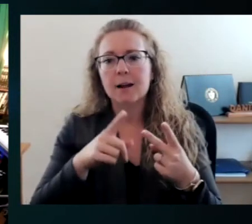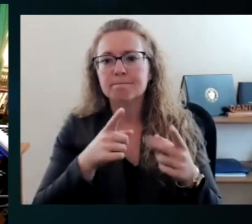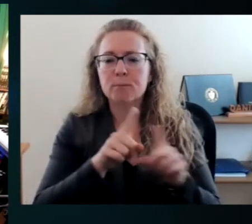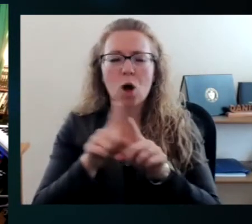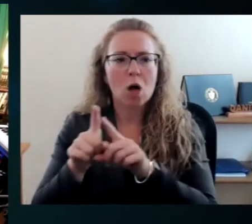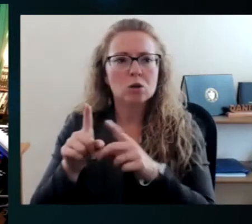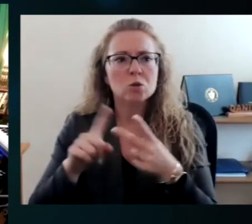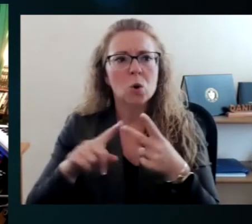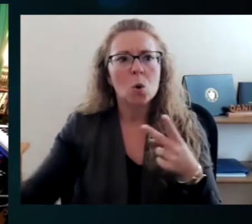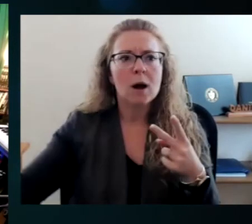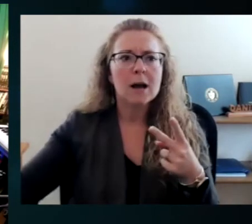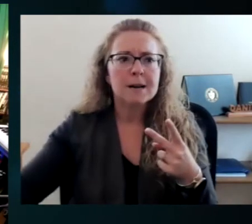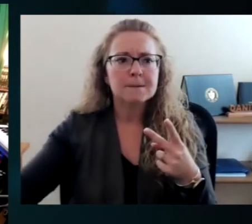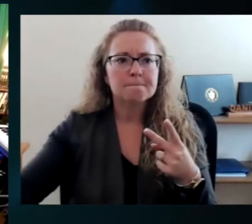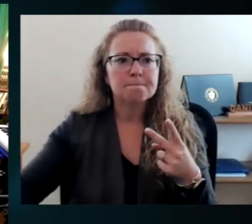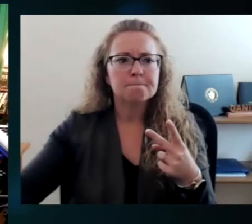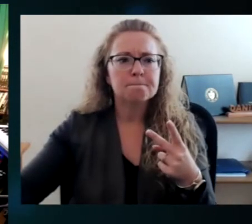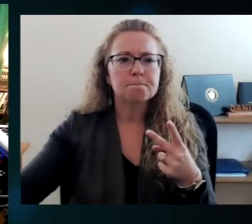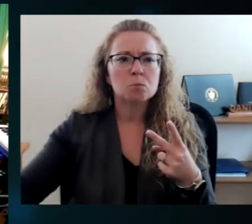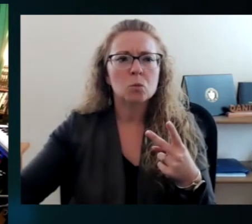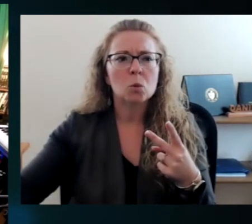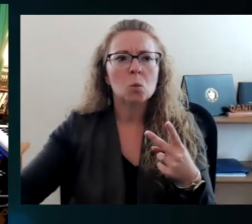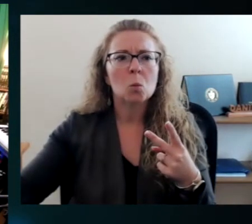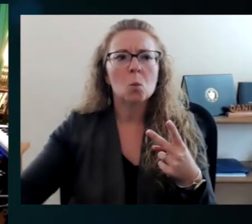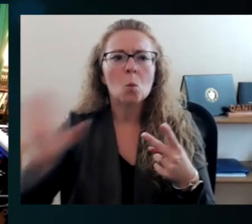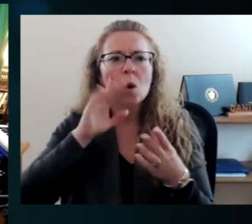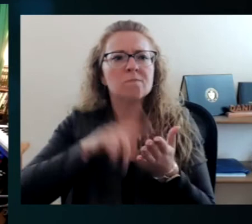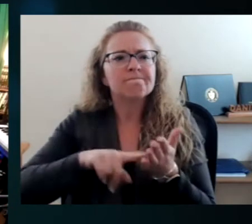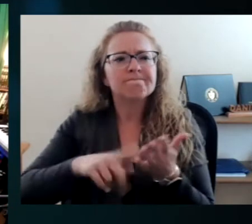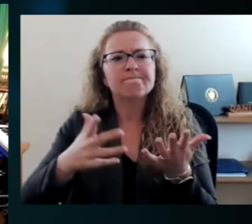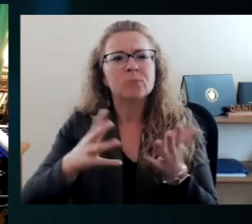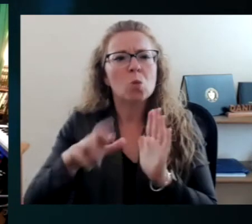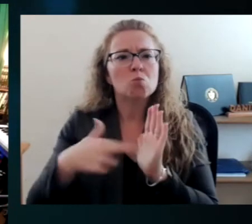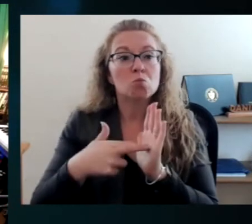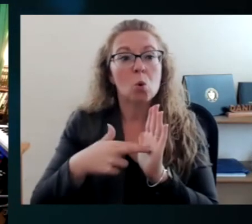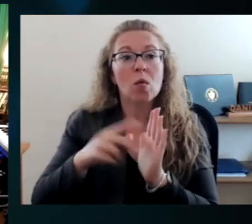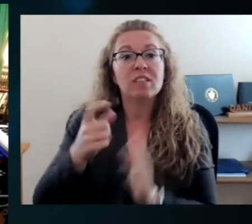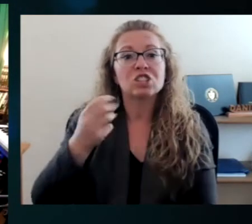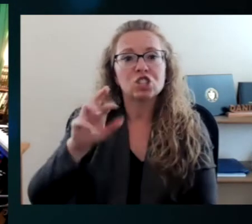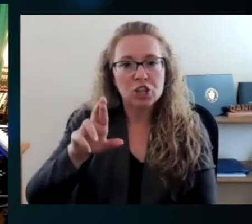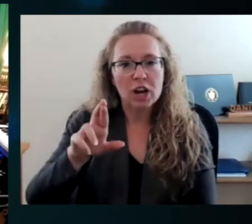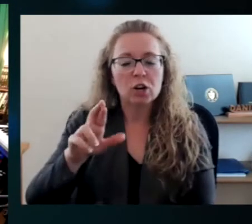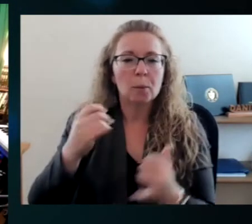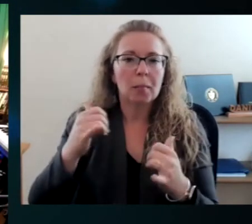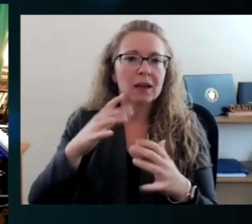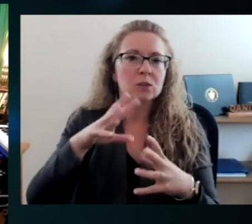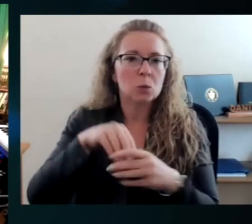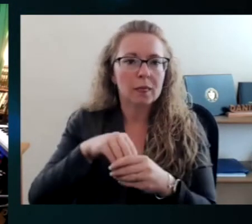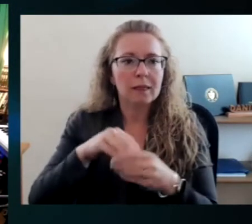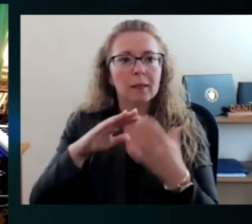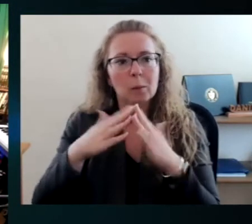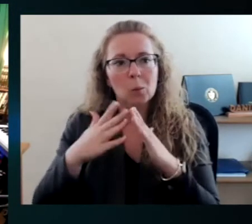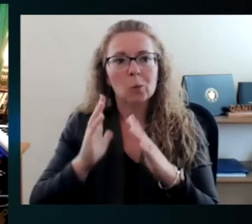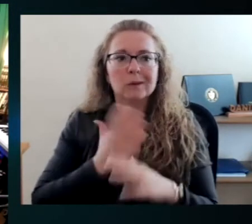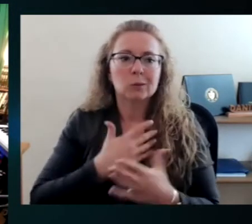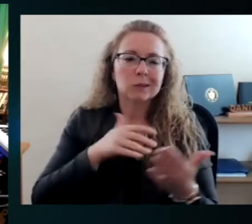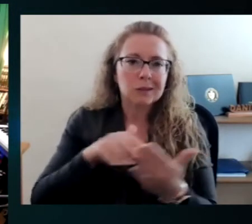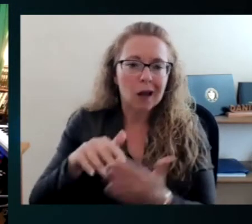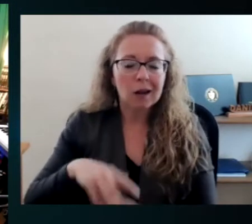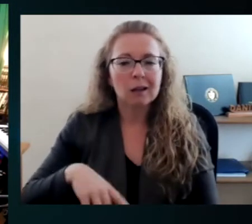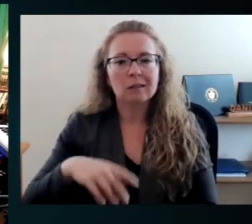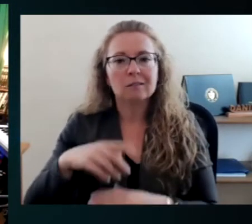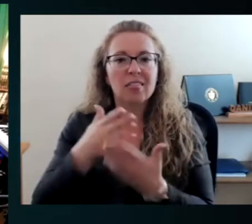to look at the role that gender plays within the communities that we study, the phenomena that we're interested in, and our